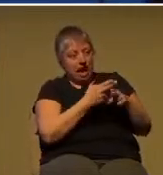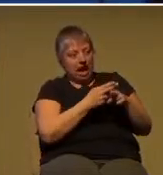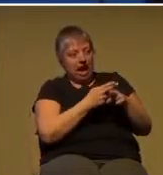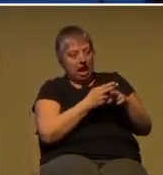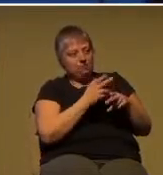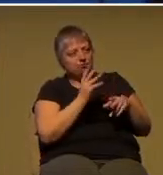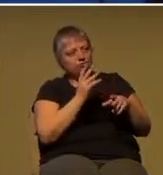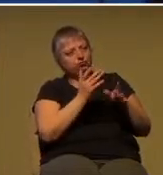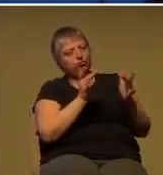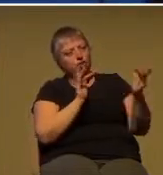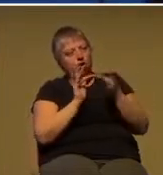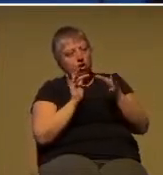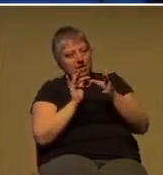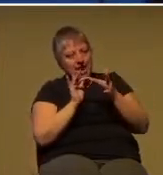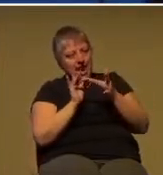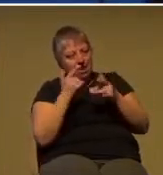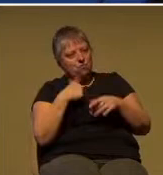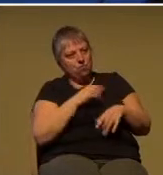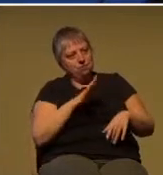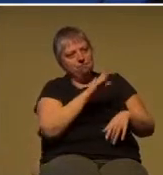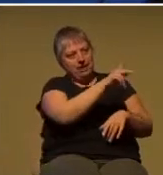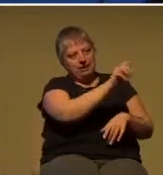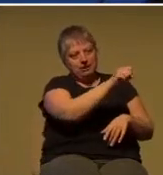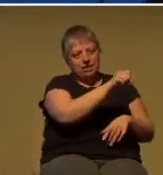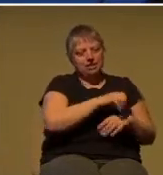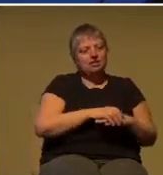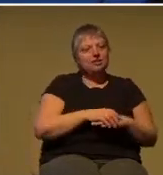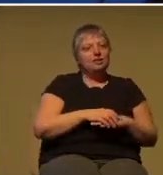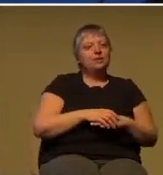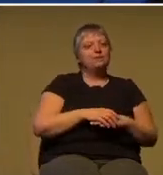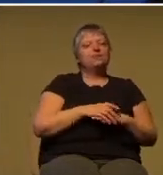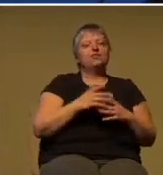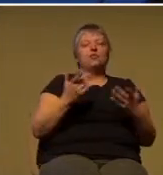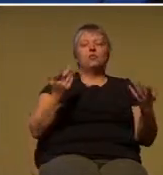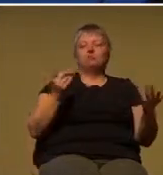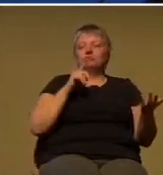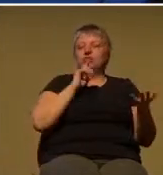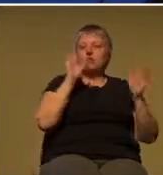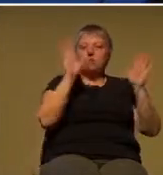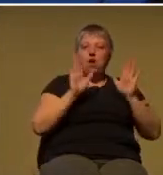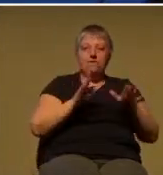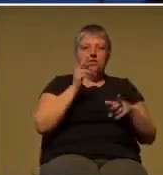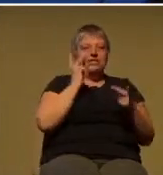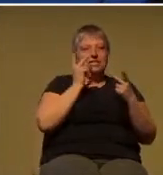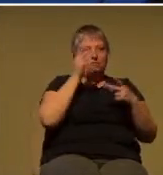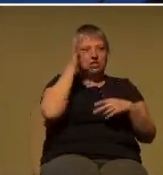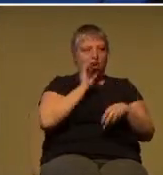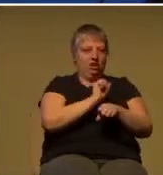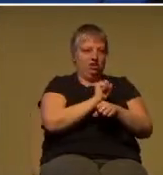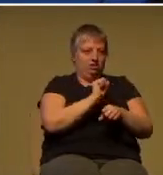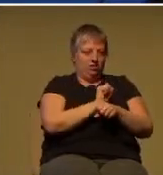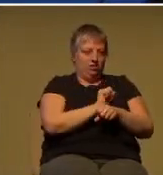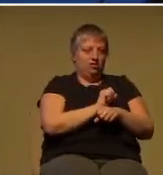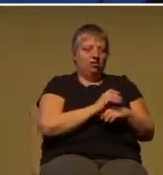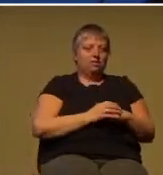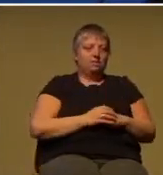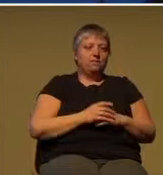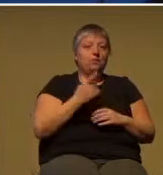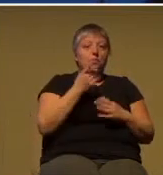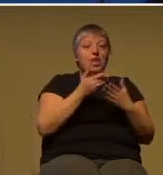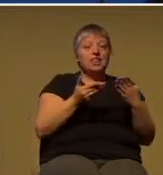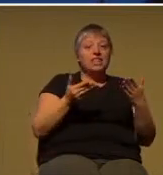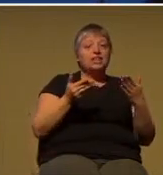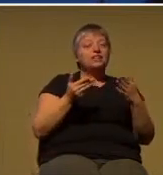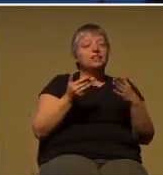of what happens when we go into churches and watching what God is doing. And one thing I always like to leave the church with, because you